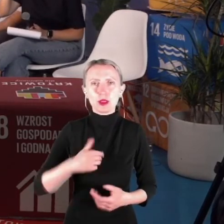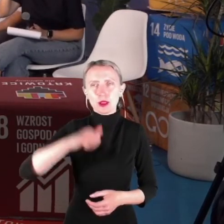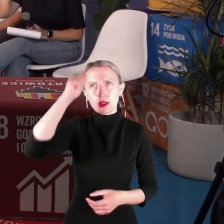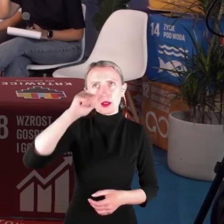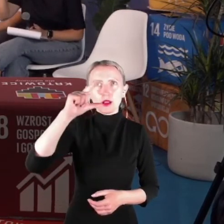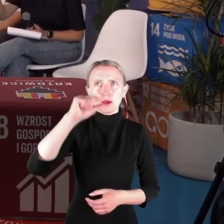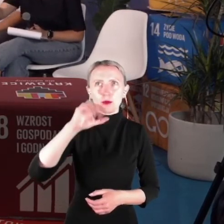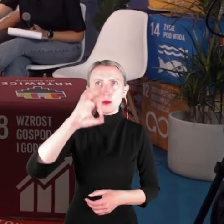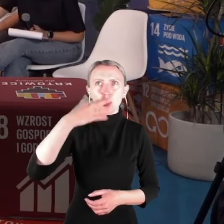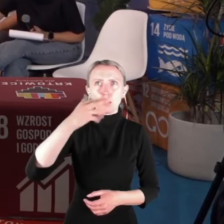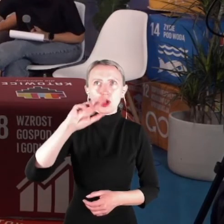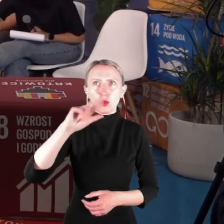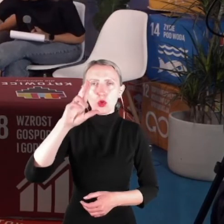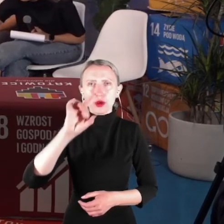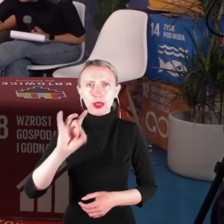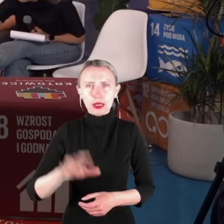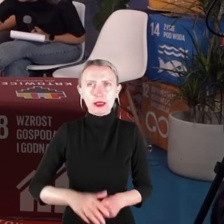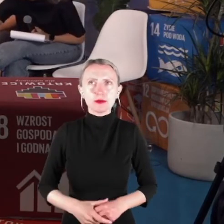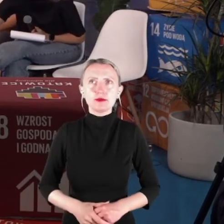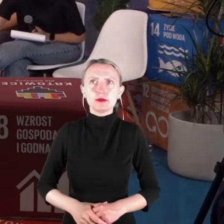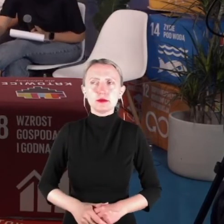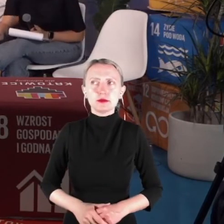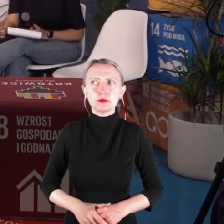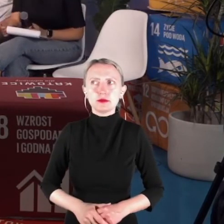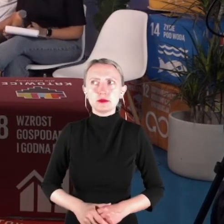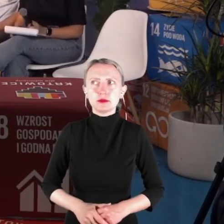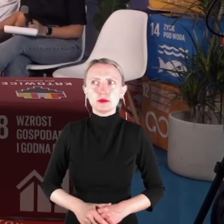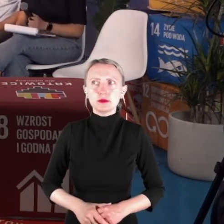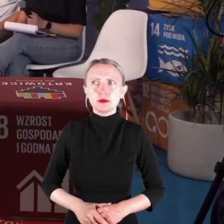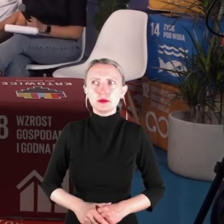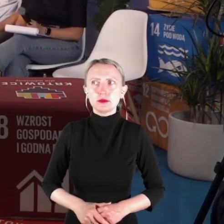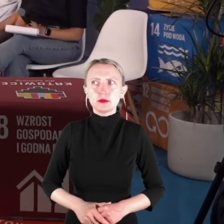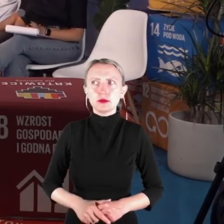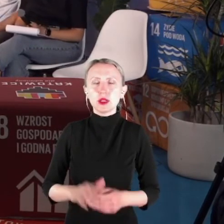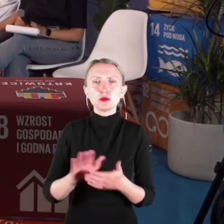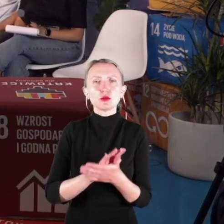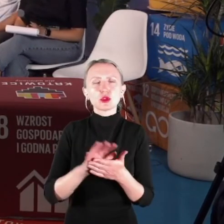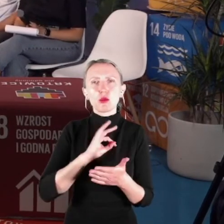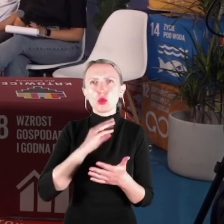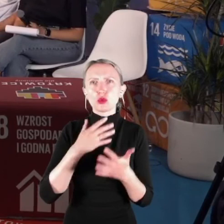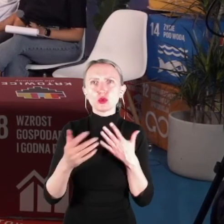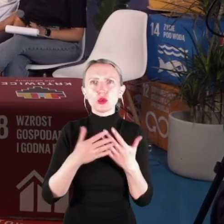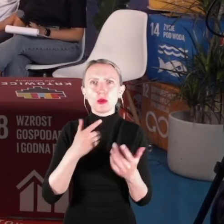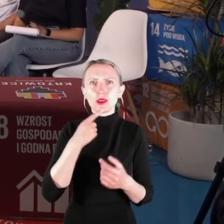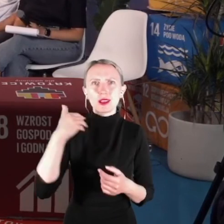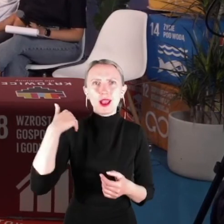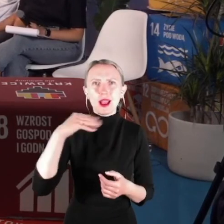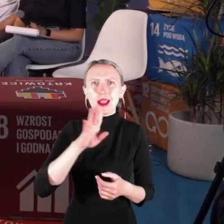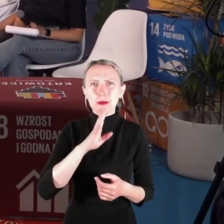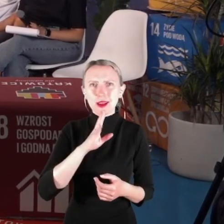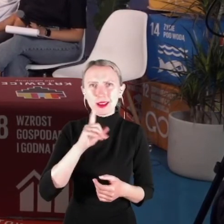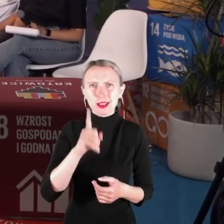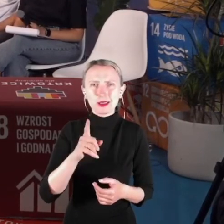I'm from Amsterdam, but I'm American. I speak Dutch. I've lived there for 22 years now, and I